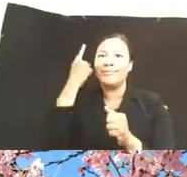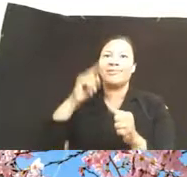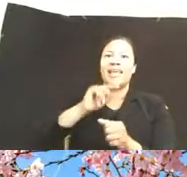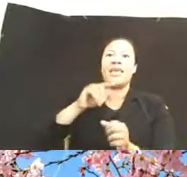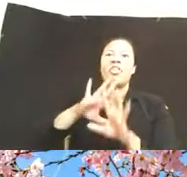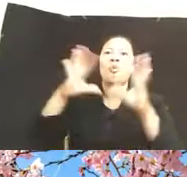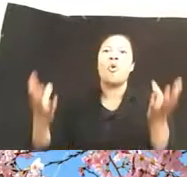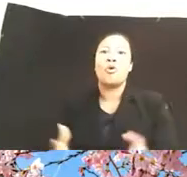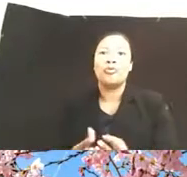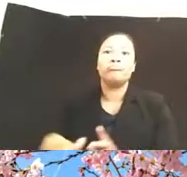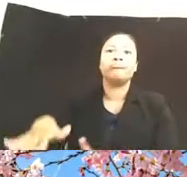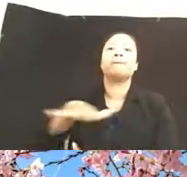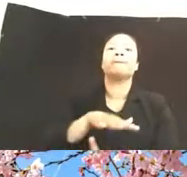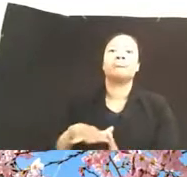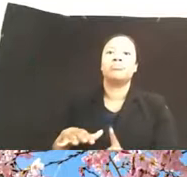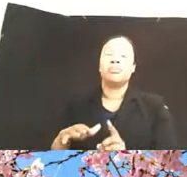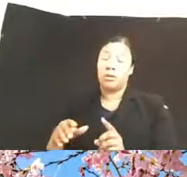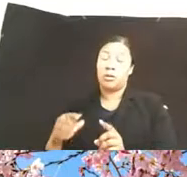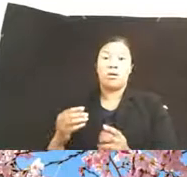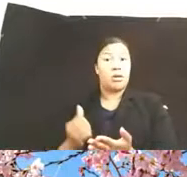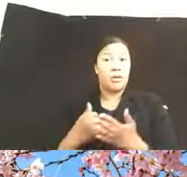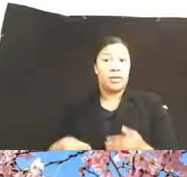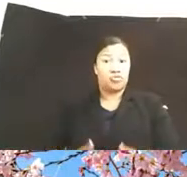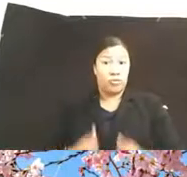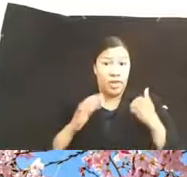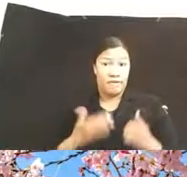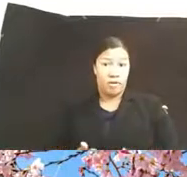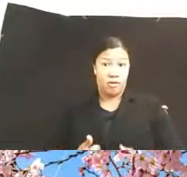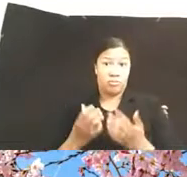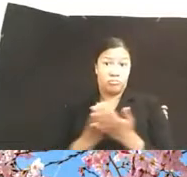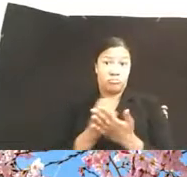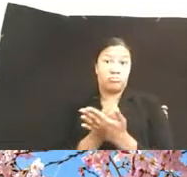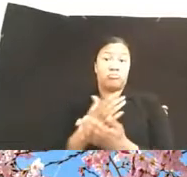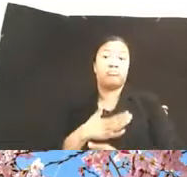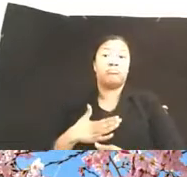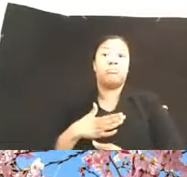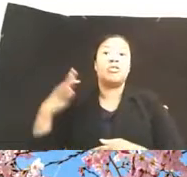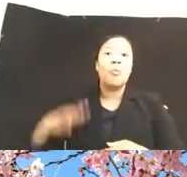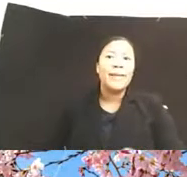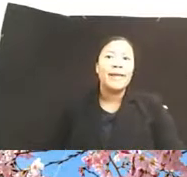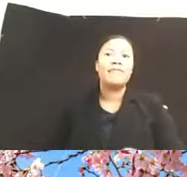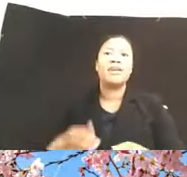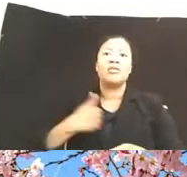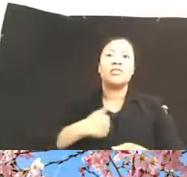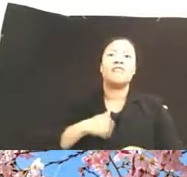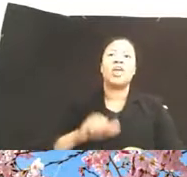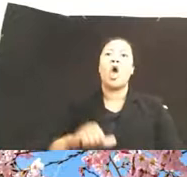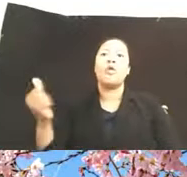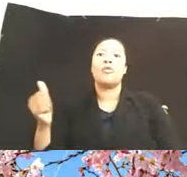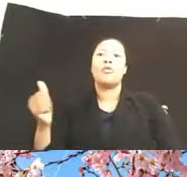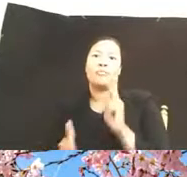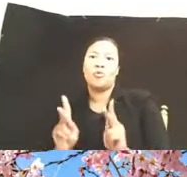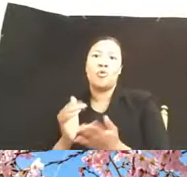our lives in all the ways that benefit self and other, in the quest to bring about a more equitable community, world, and